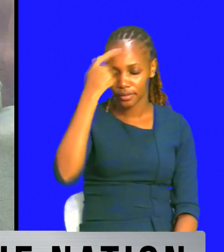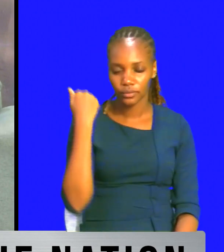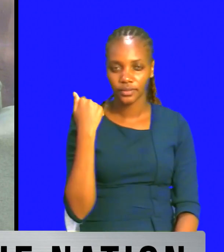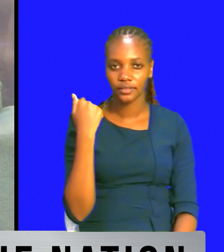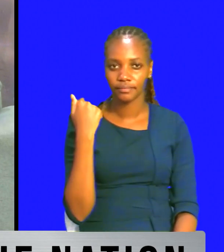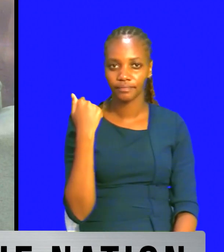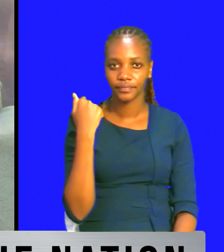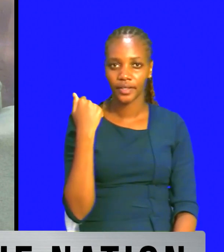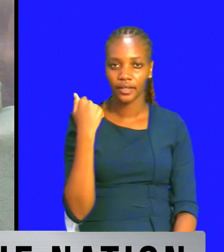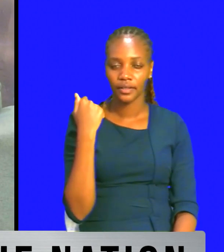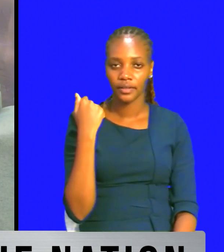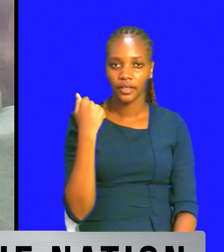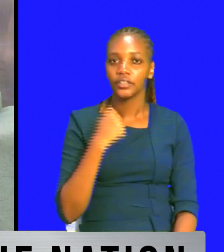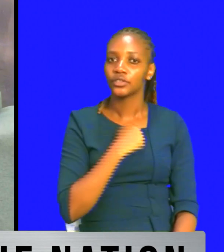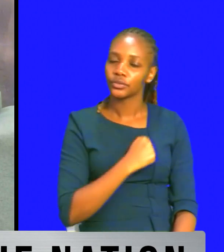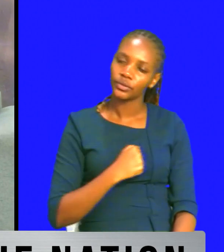there's